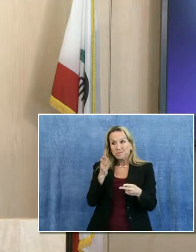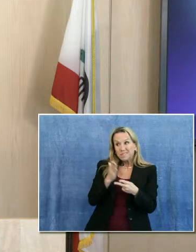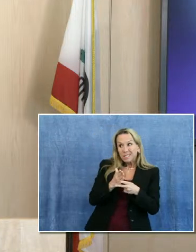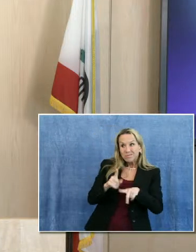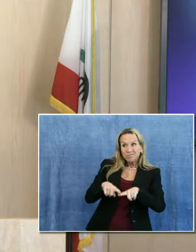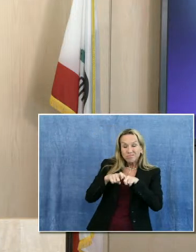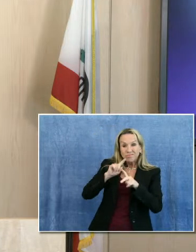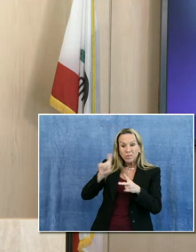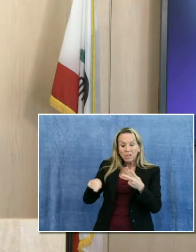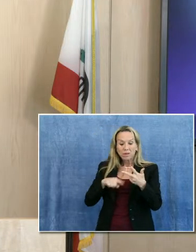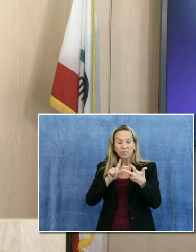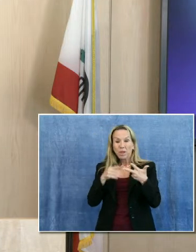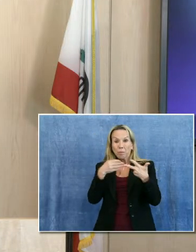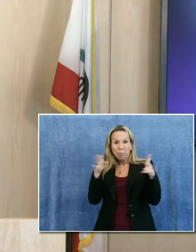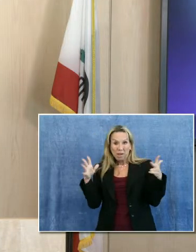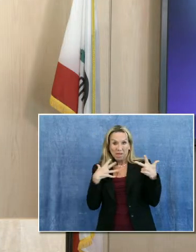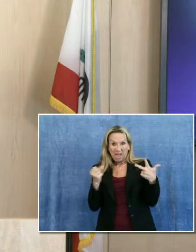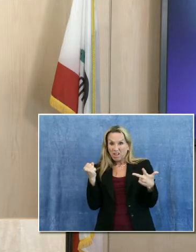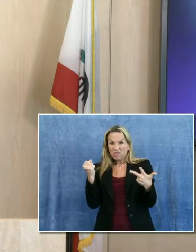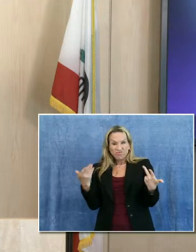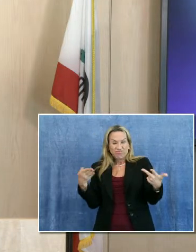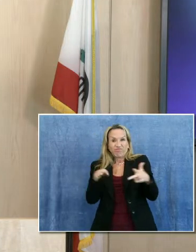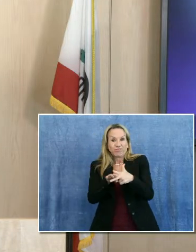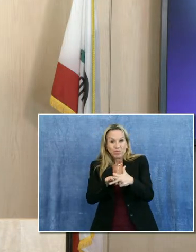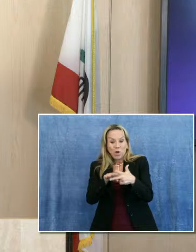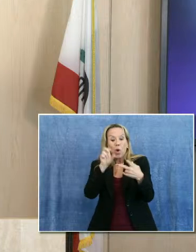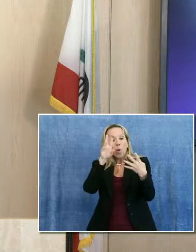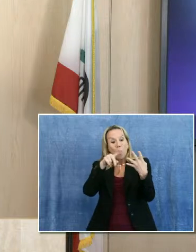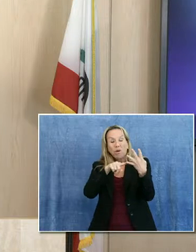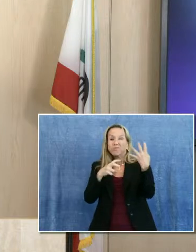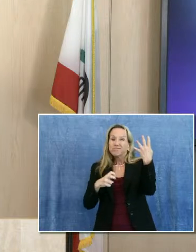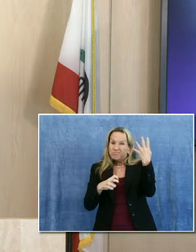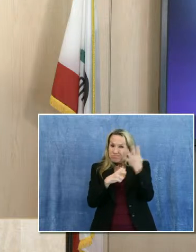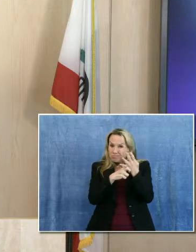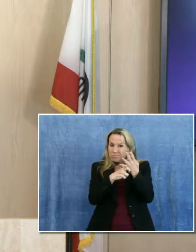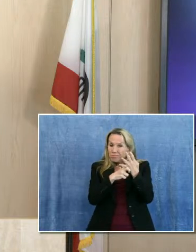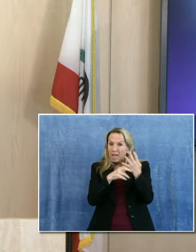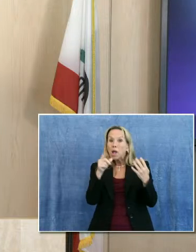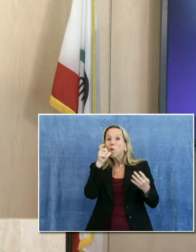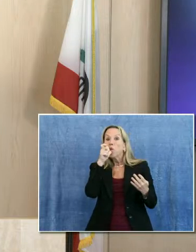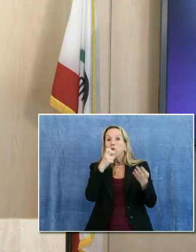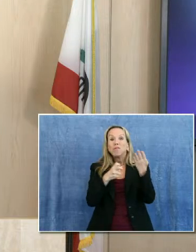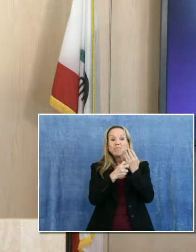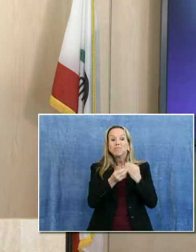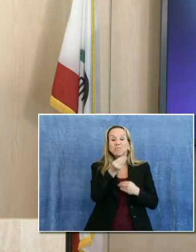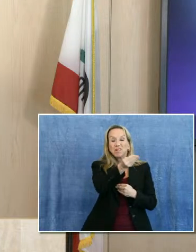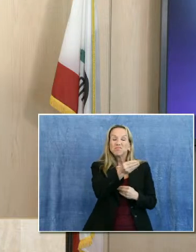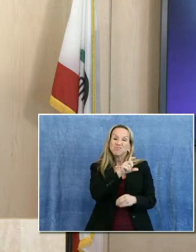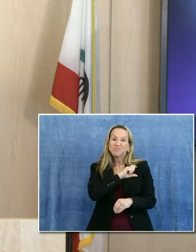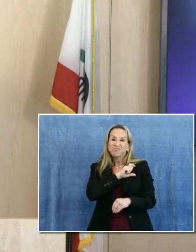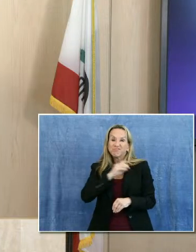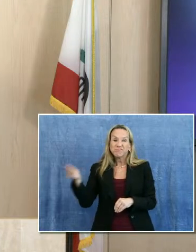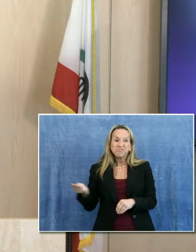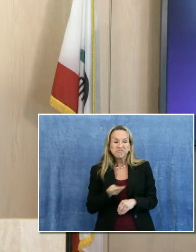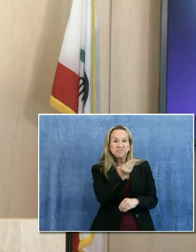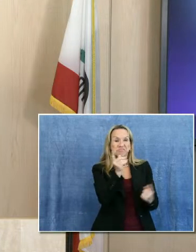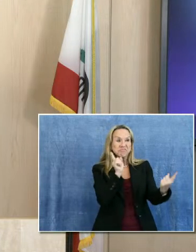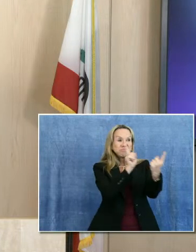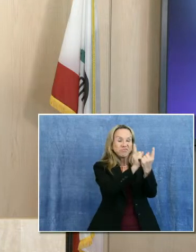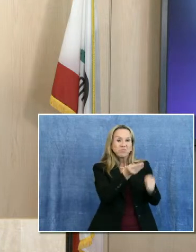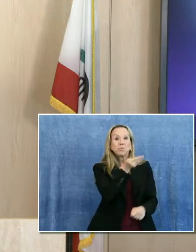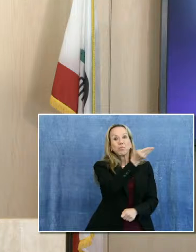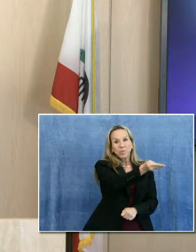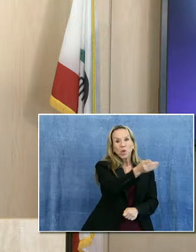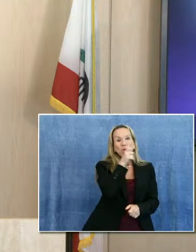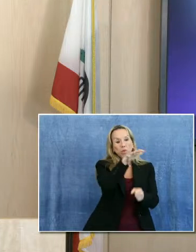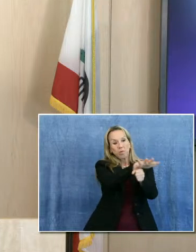a public health closure notice prepared by the county, or a citation which will be served by the law enforcement entity that is the